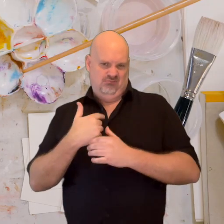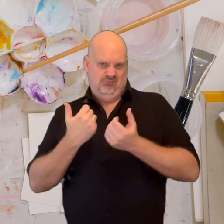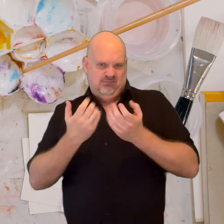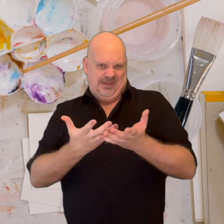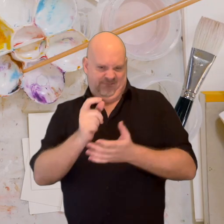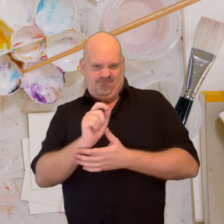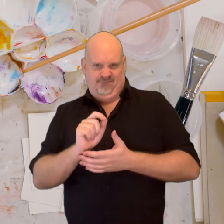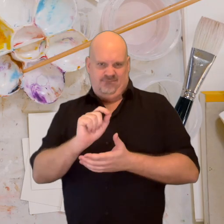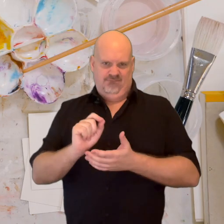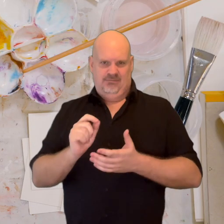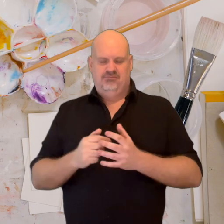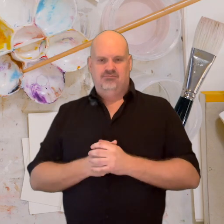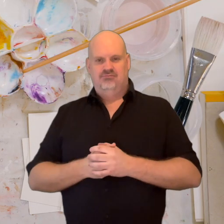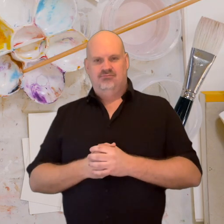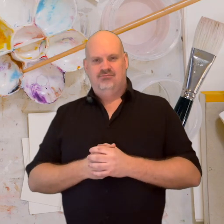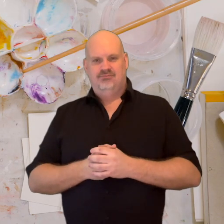them